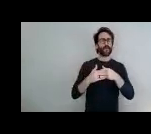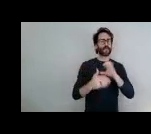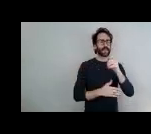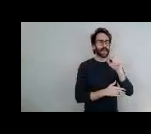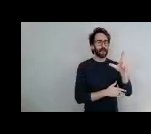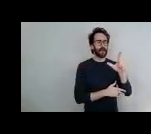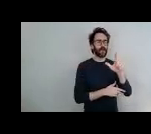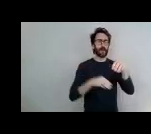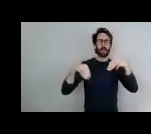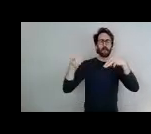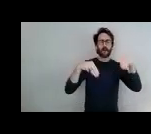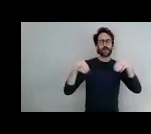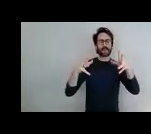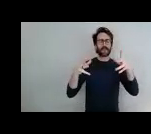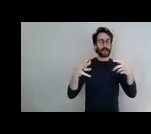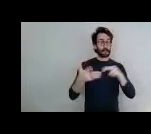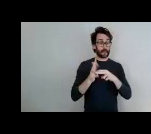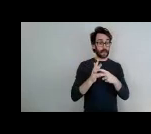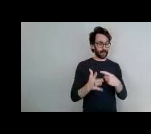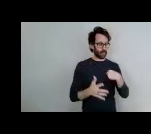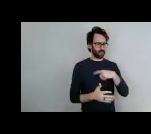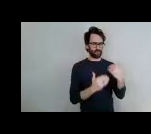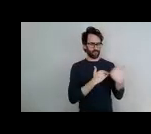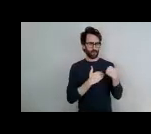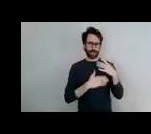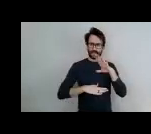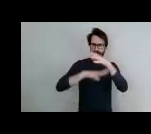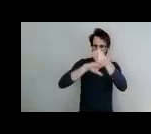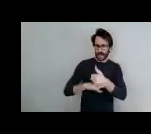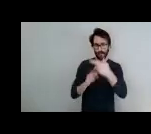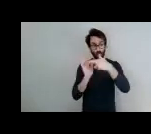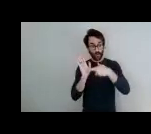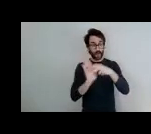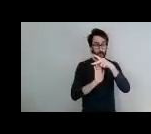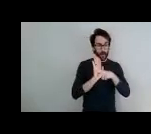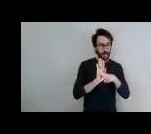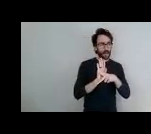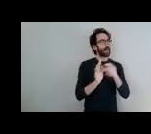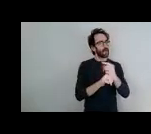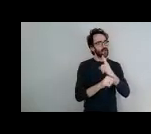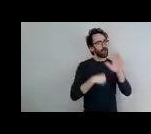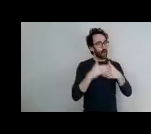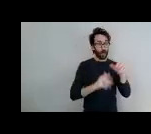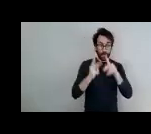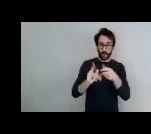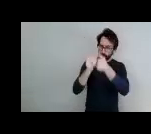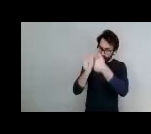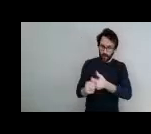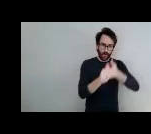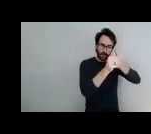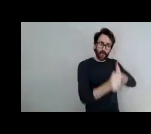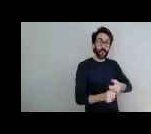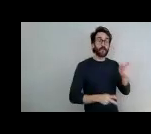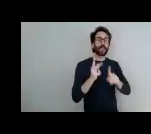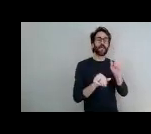that mean? It means that we set the rules and policies and enforce those rules and policies for the people that work in the investment